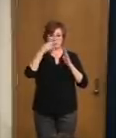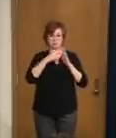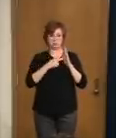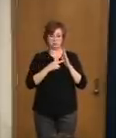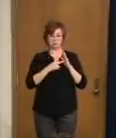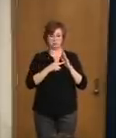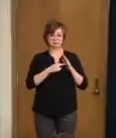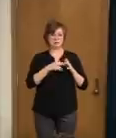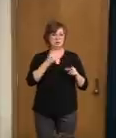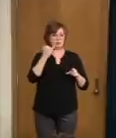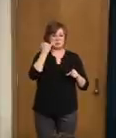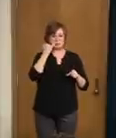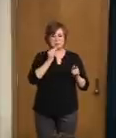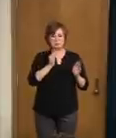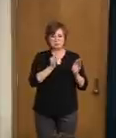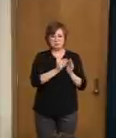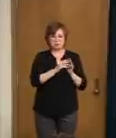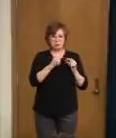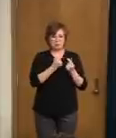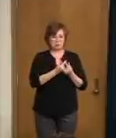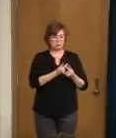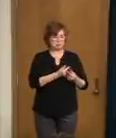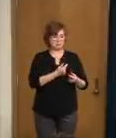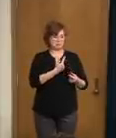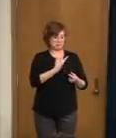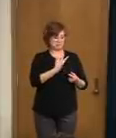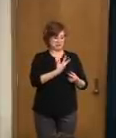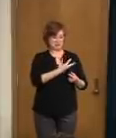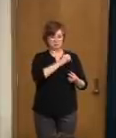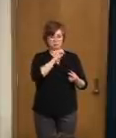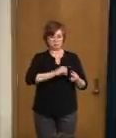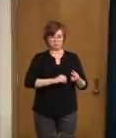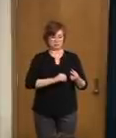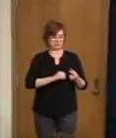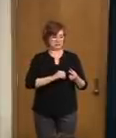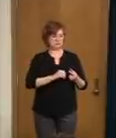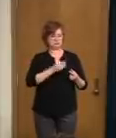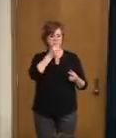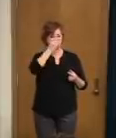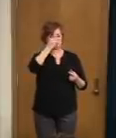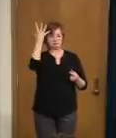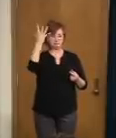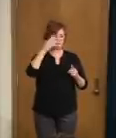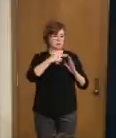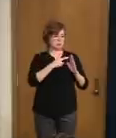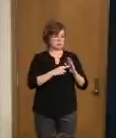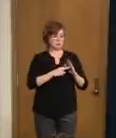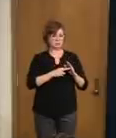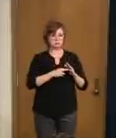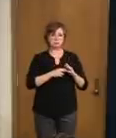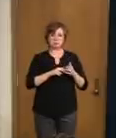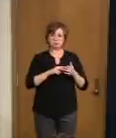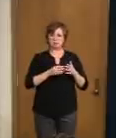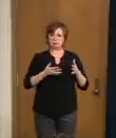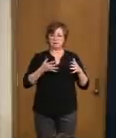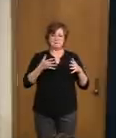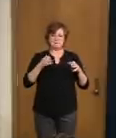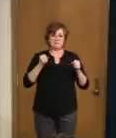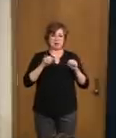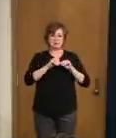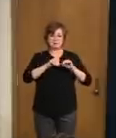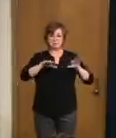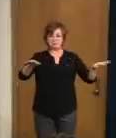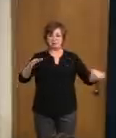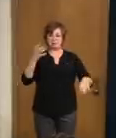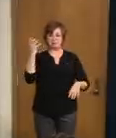us aren't adhering to these measures, that we can very easily get into the red situation, which could be 1,500, 1,600 cases a